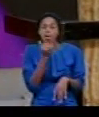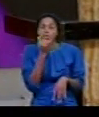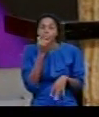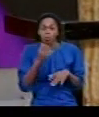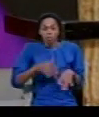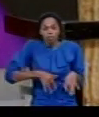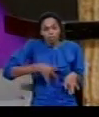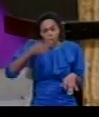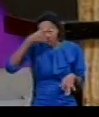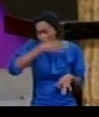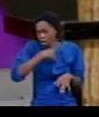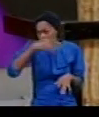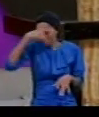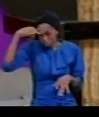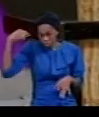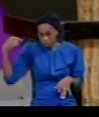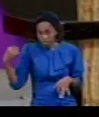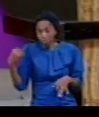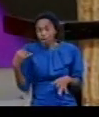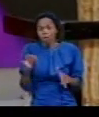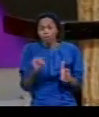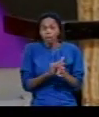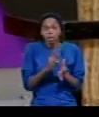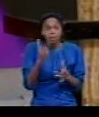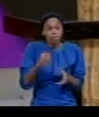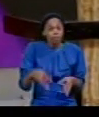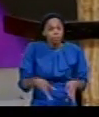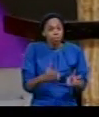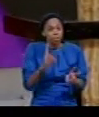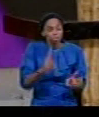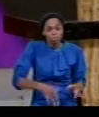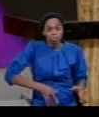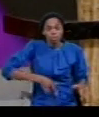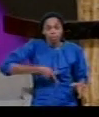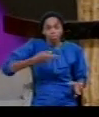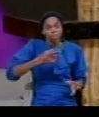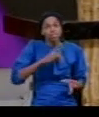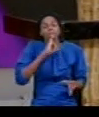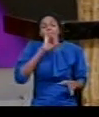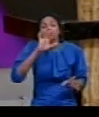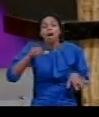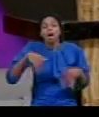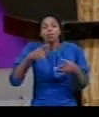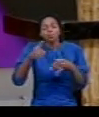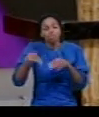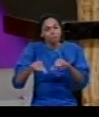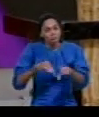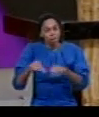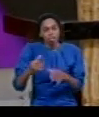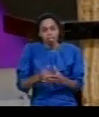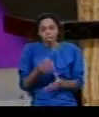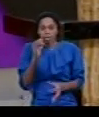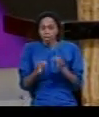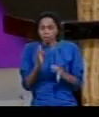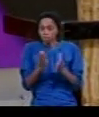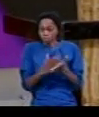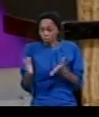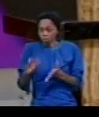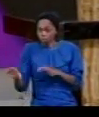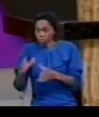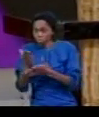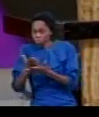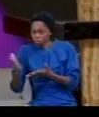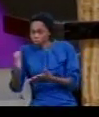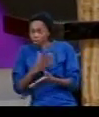of that, the way you feel is how you will now act. If somebody did something and